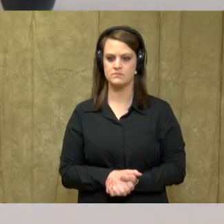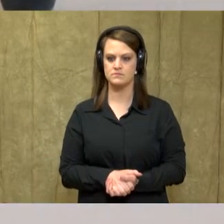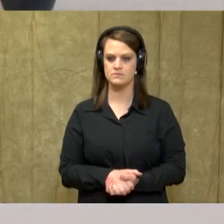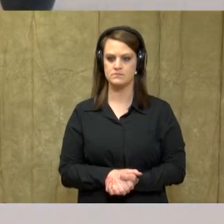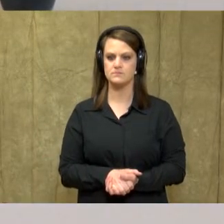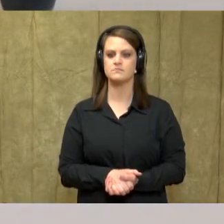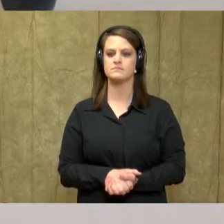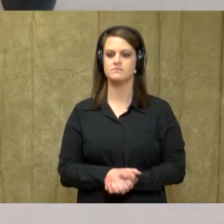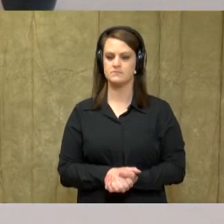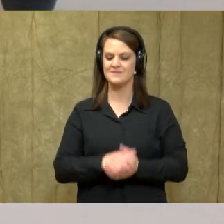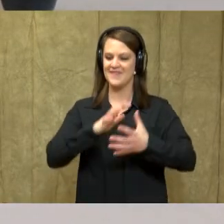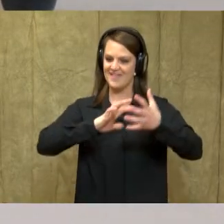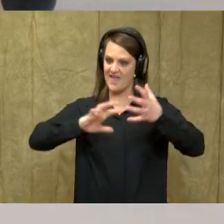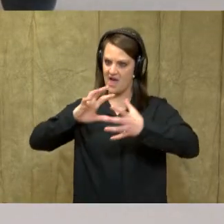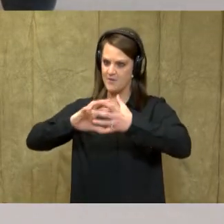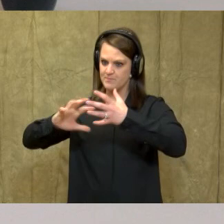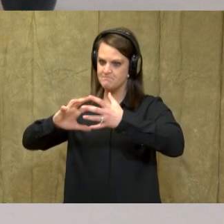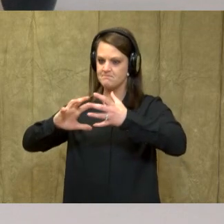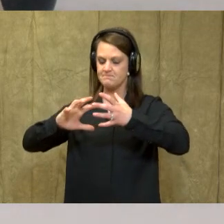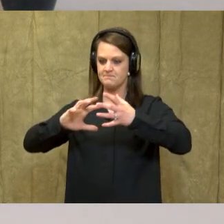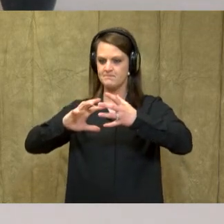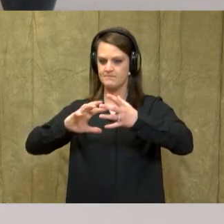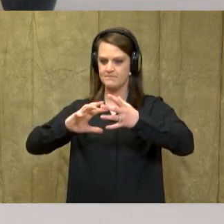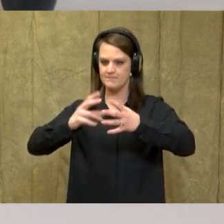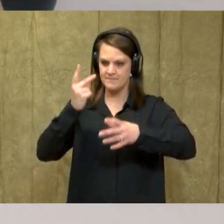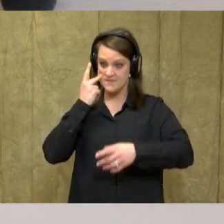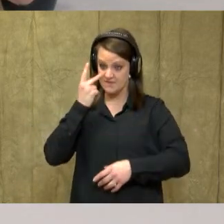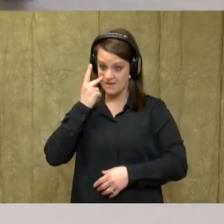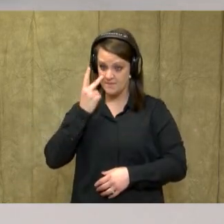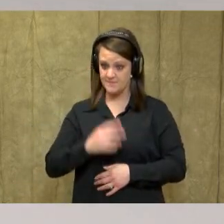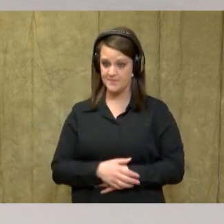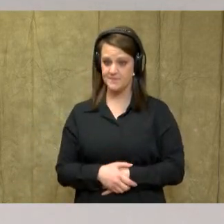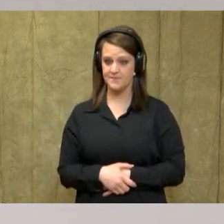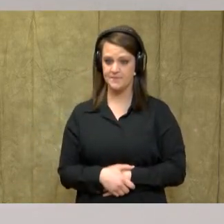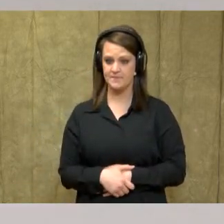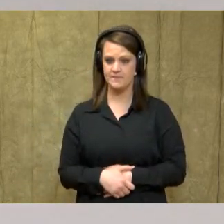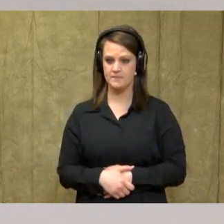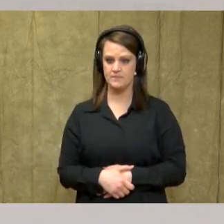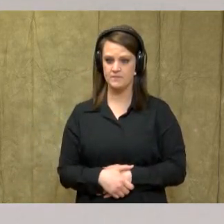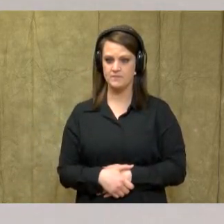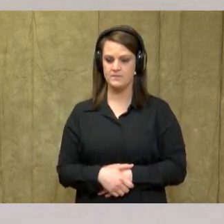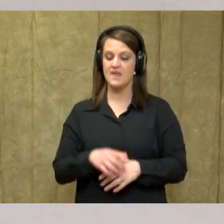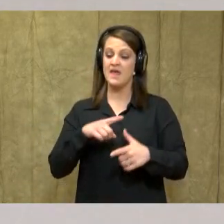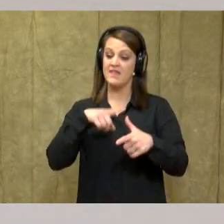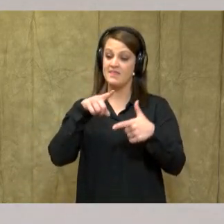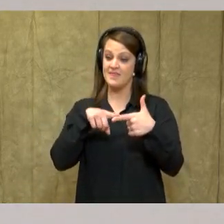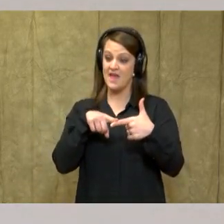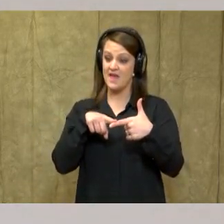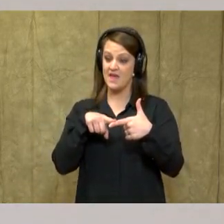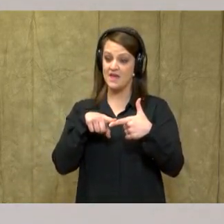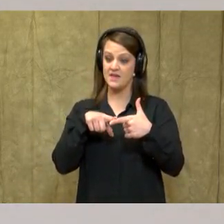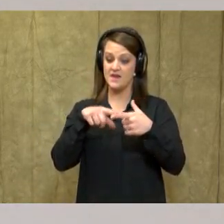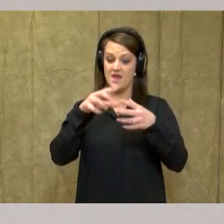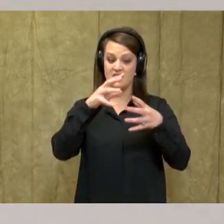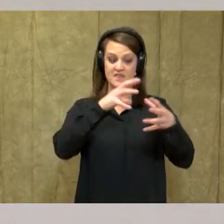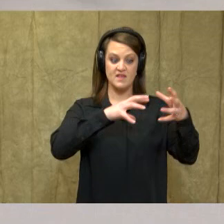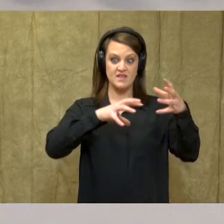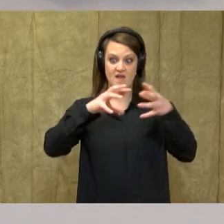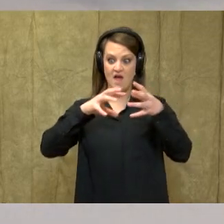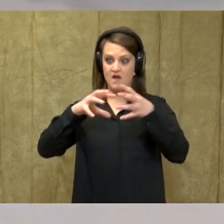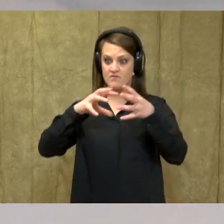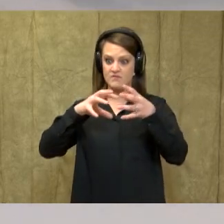my cloud. You'll see my cloud? And then when the cloud gets really